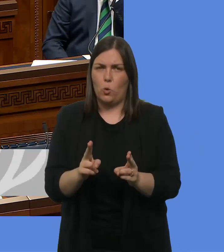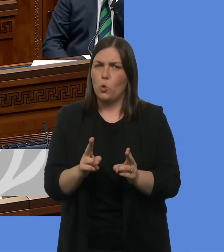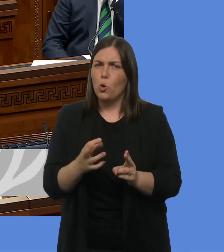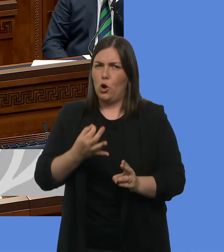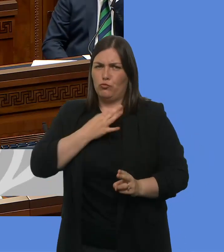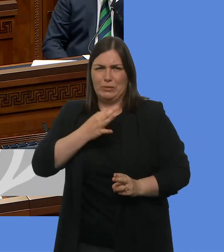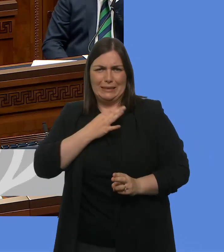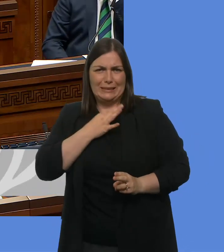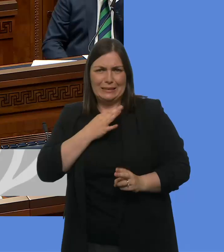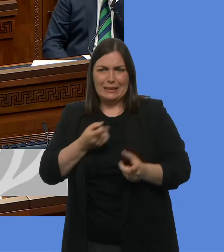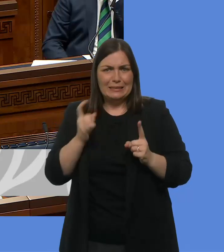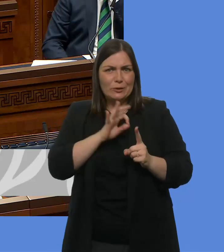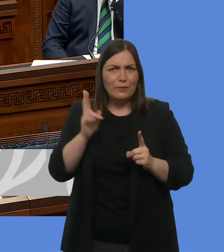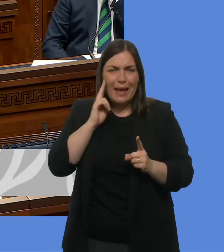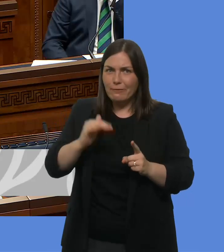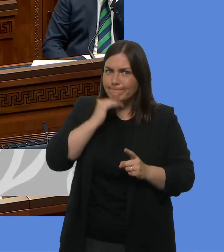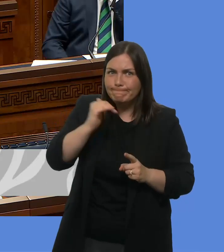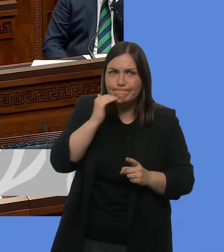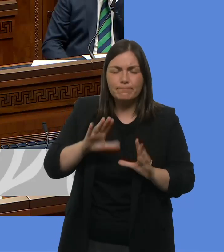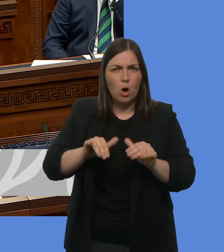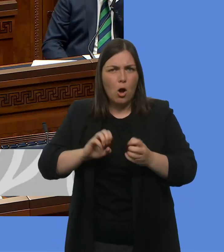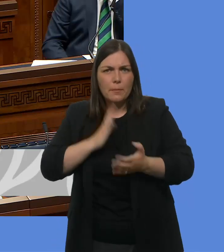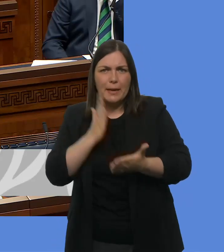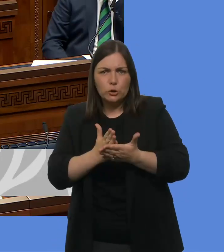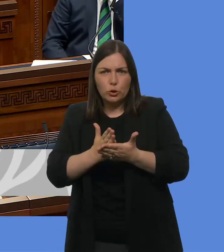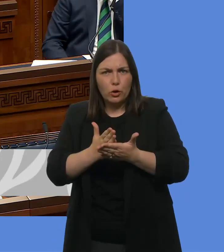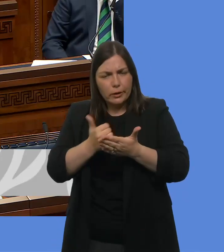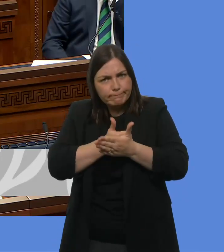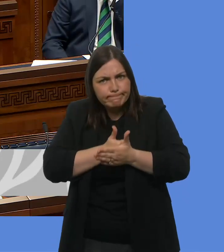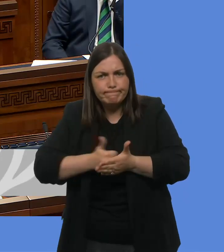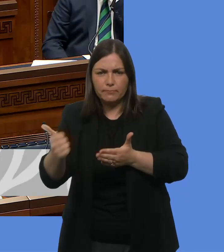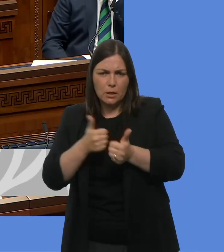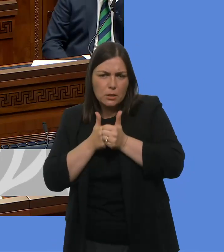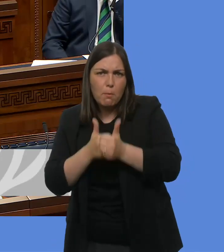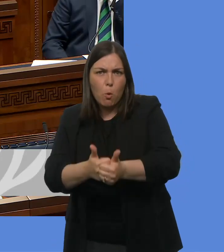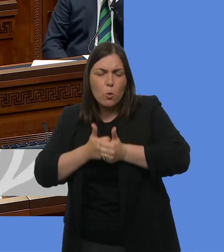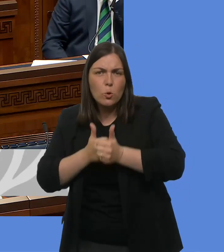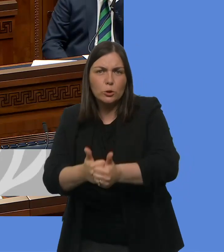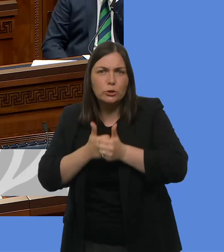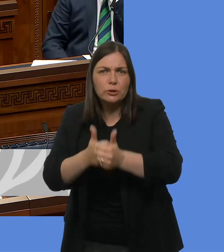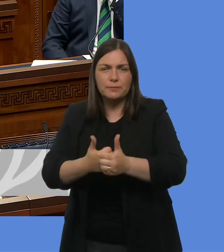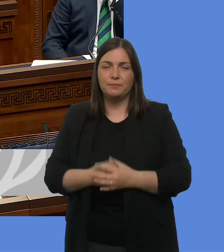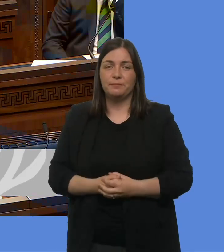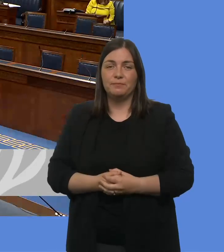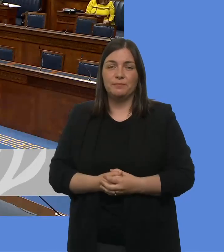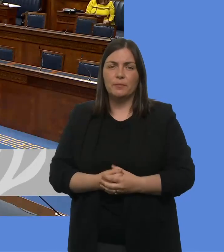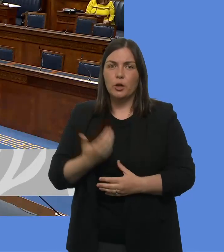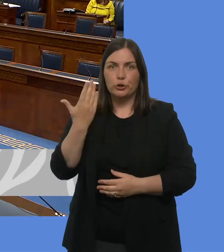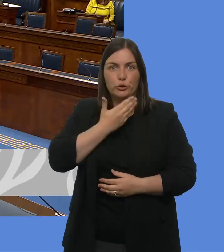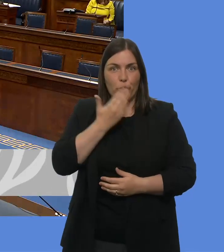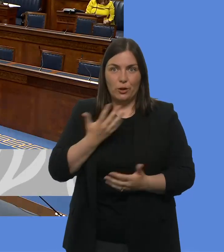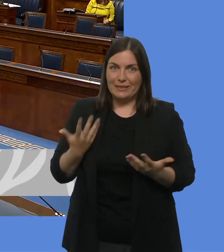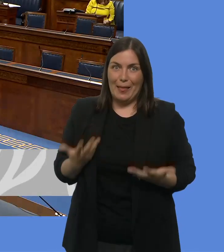providing consistent support, especially when schools and services struggle to obtain cover for qualified teachers of the deaf.